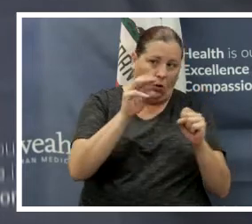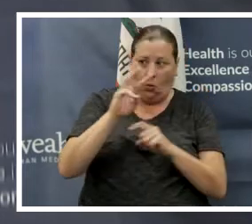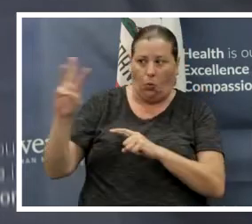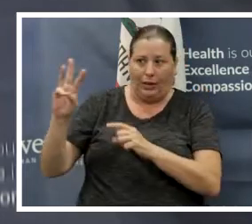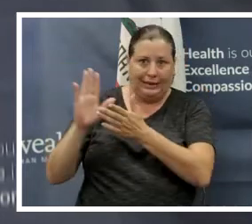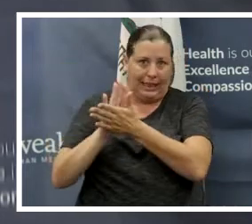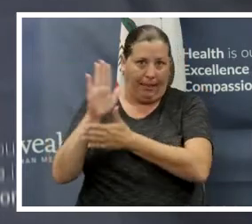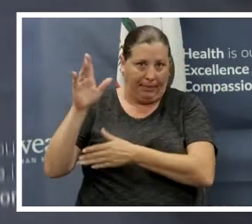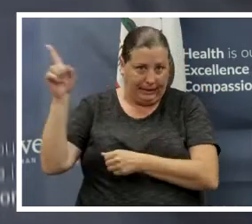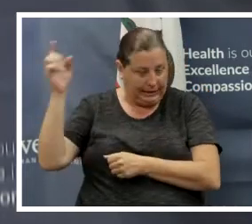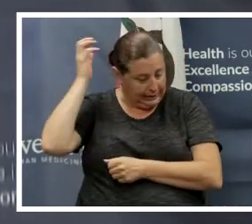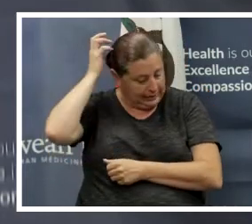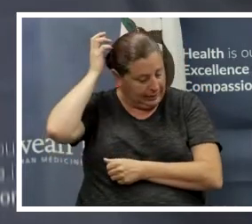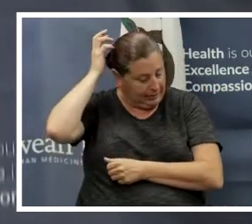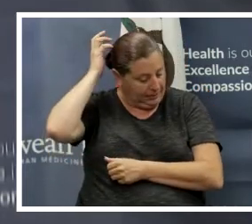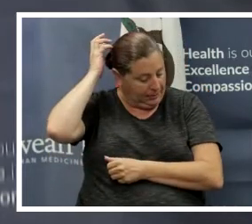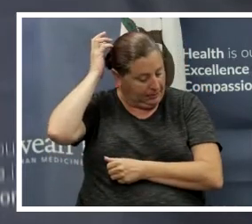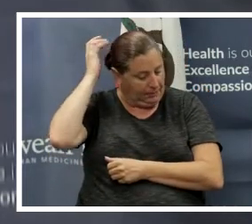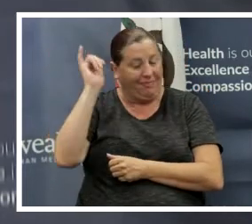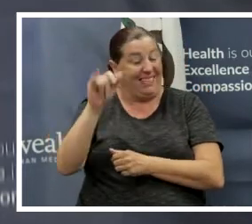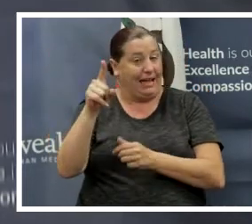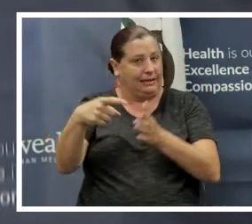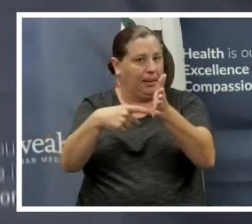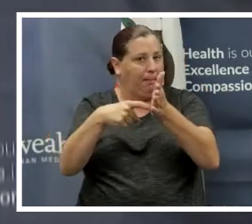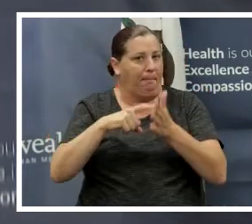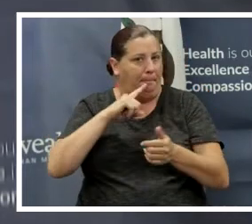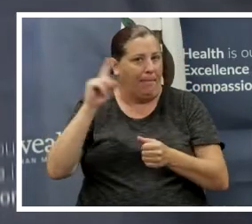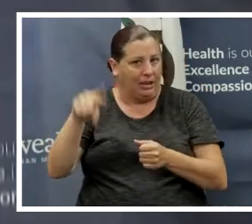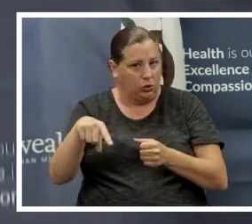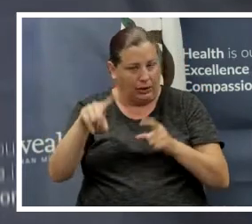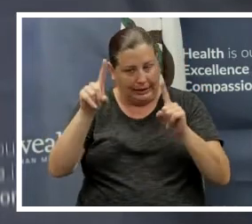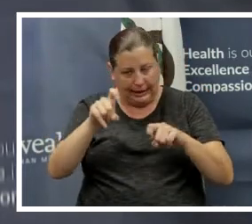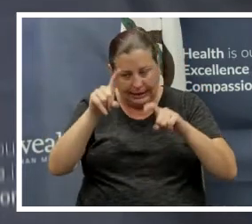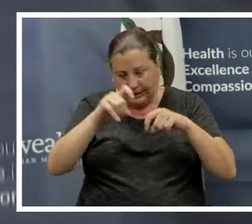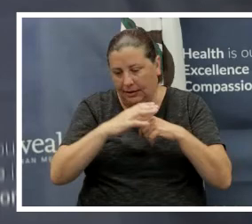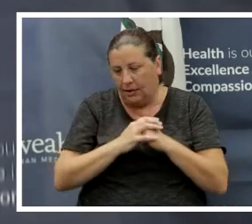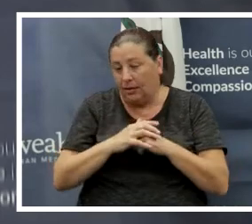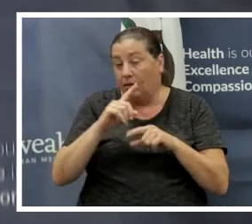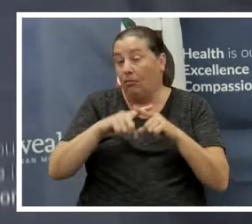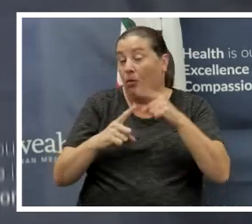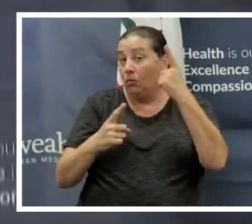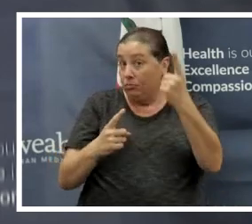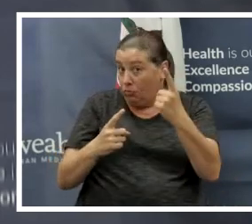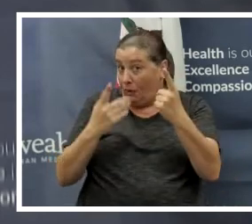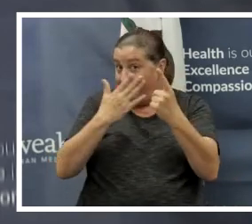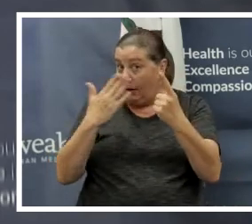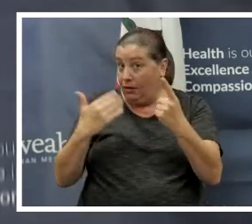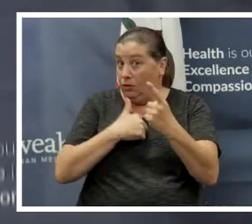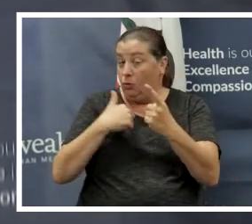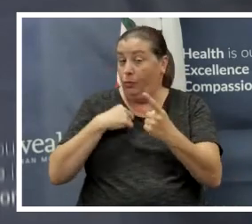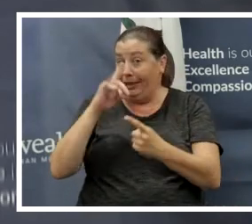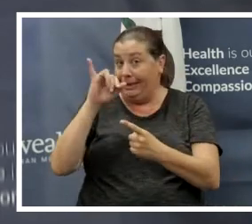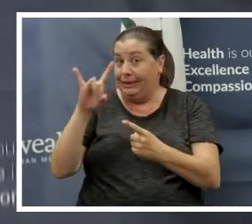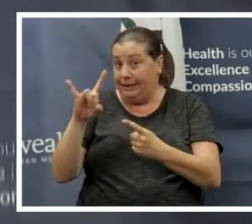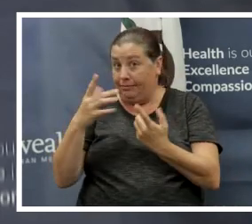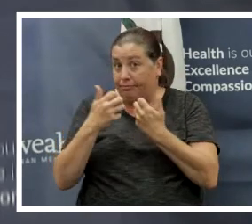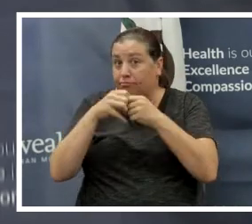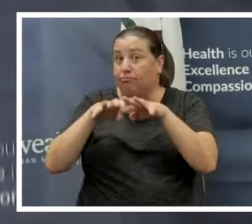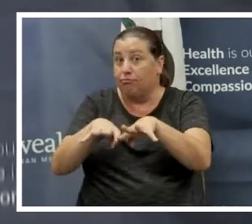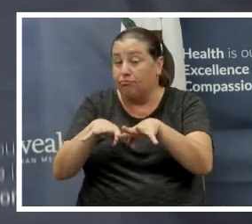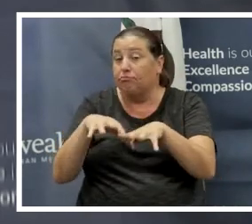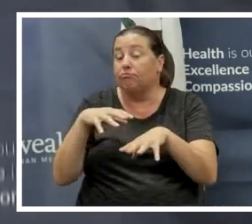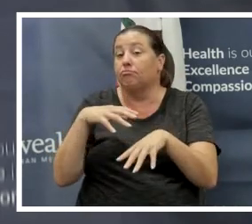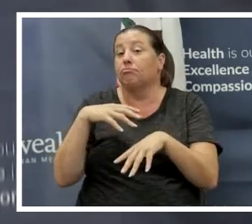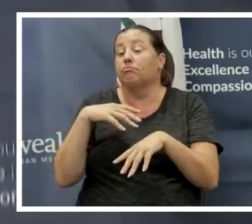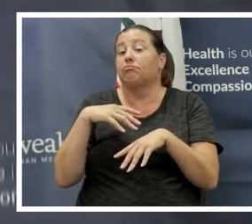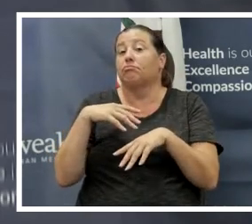is mandatory testing of our employees. Now, that said, one of the things we also implemented about a month or so ago is we